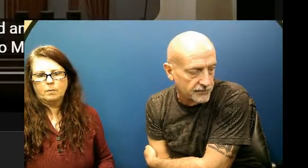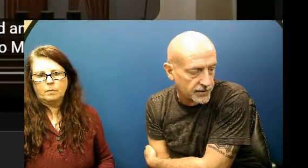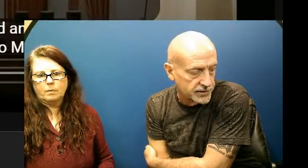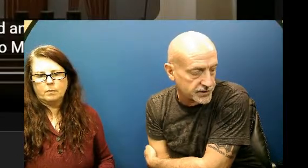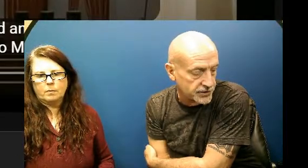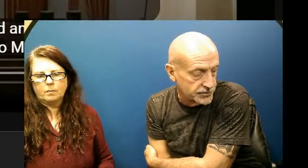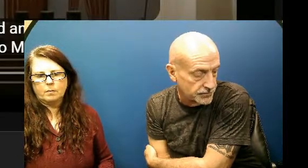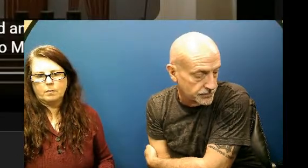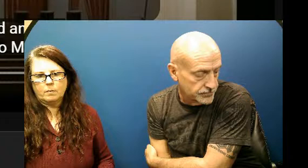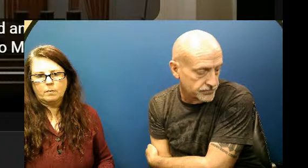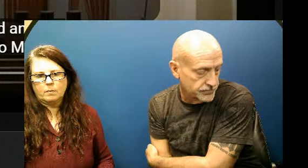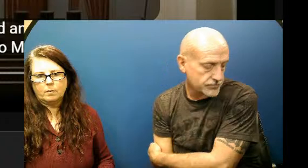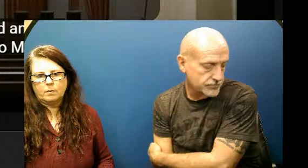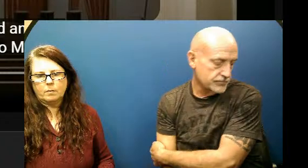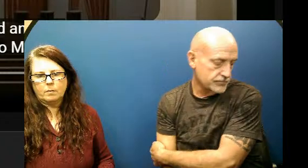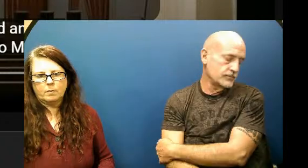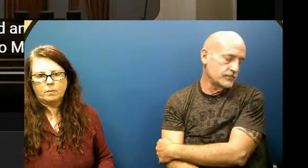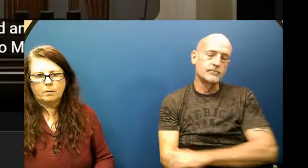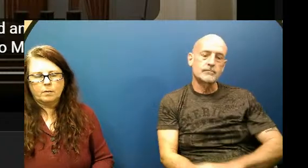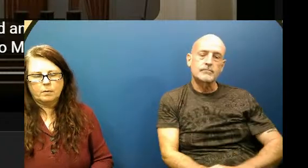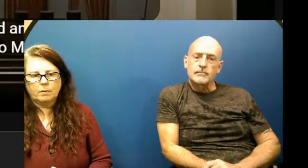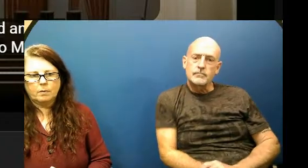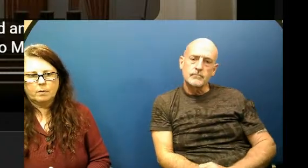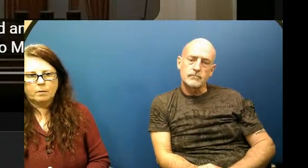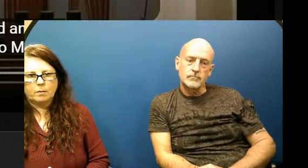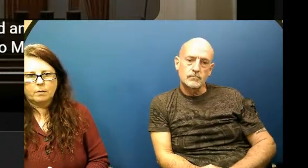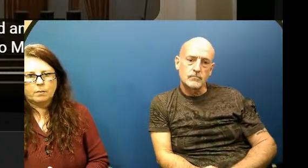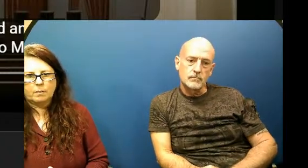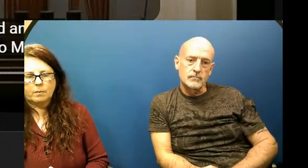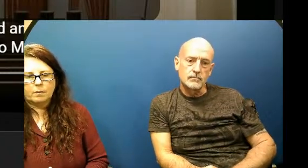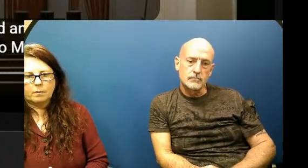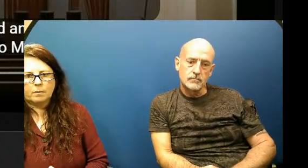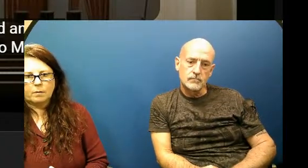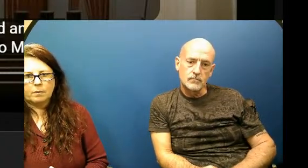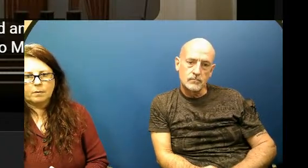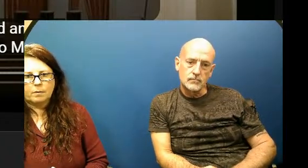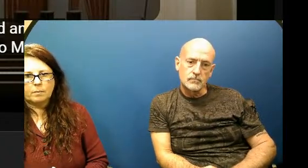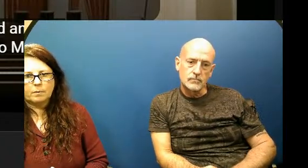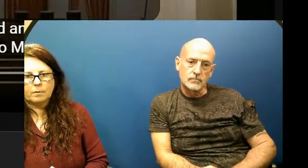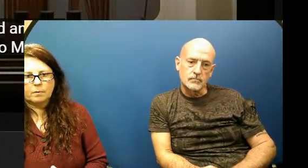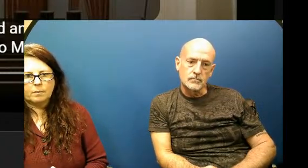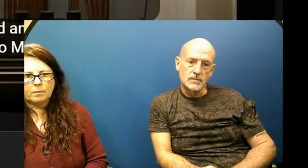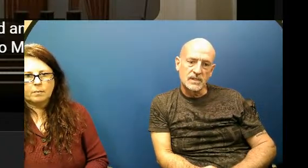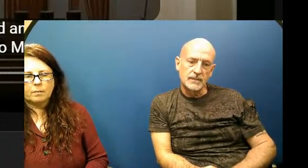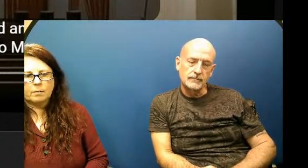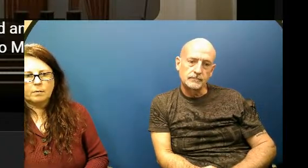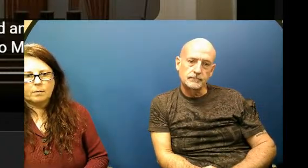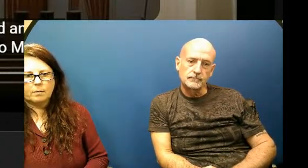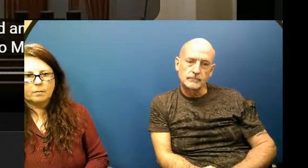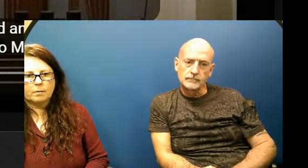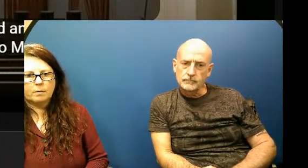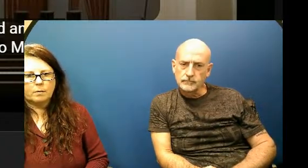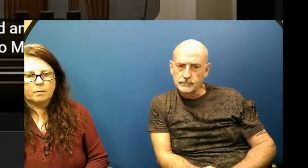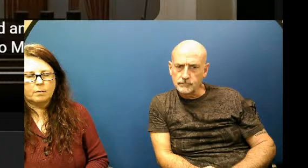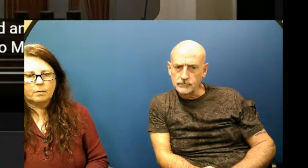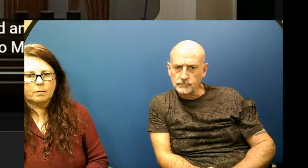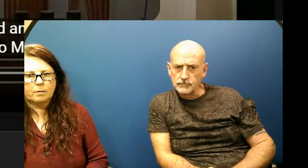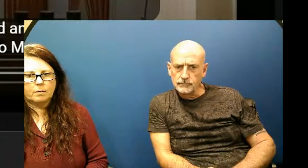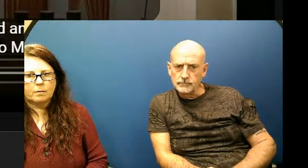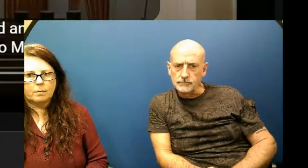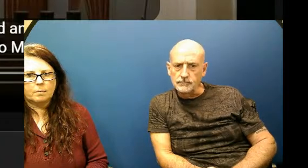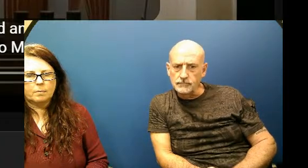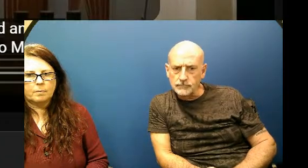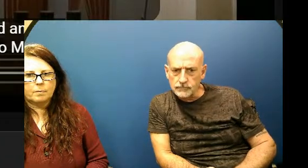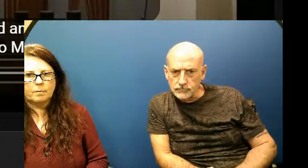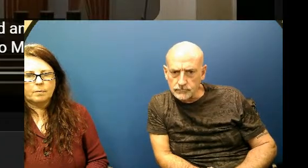military conflict issues. The asserted interest is the actual interest. There, the asserted interest is in